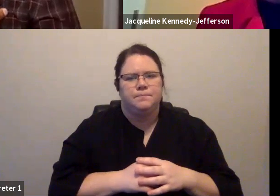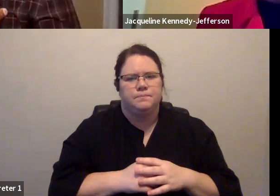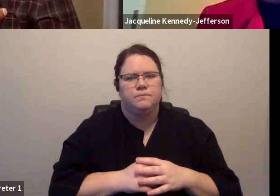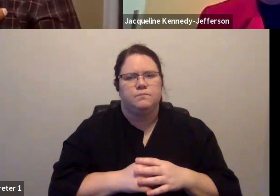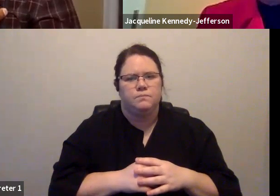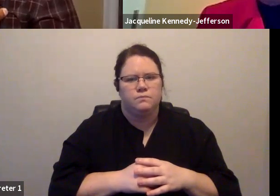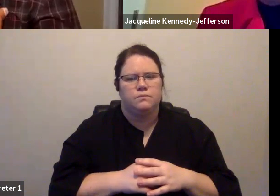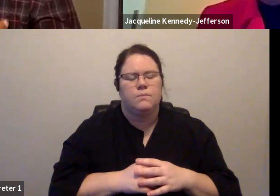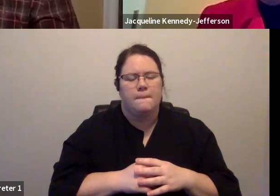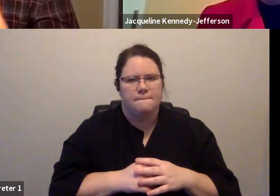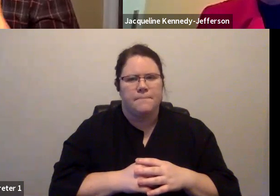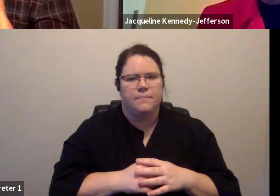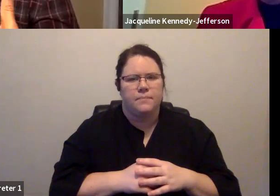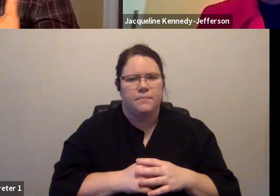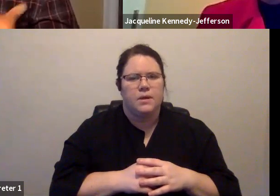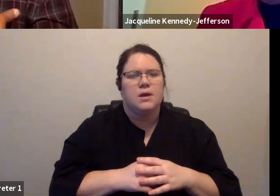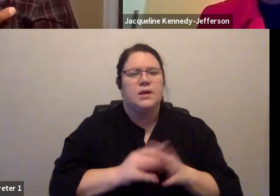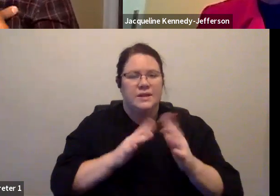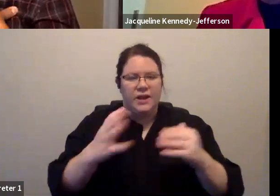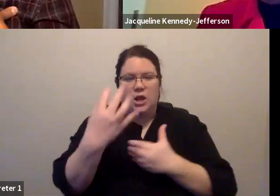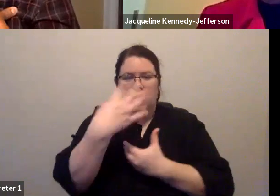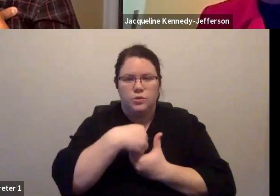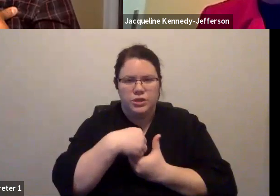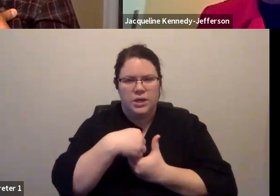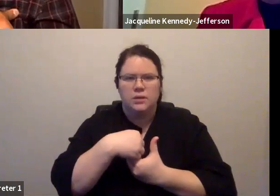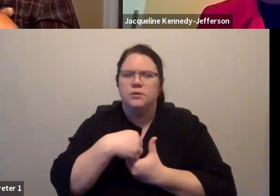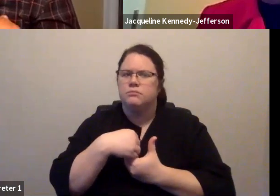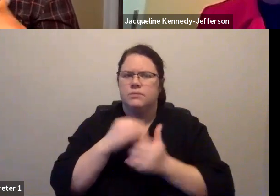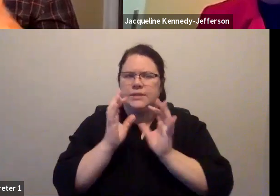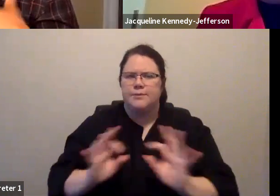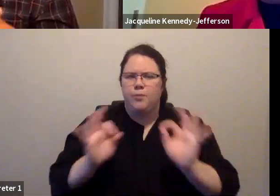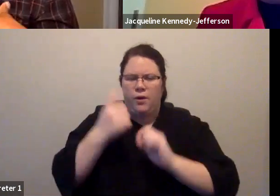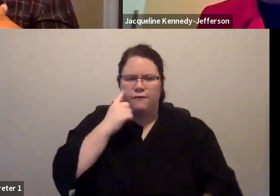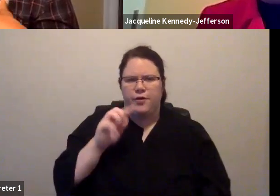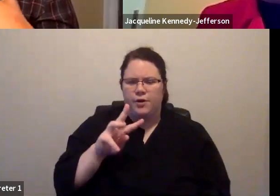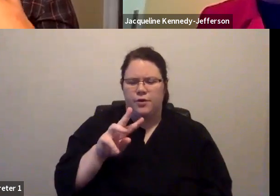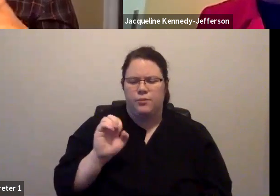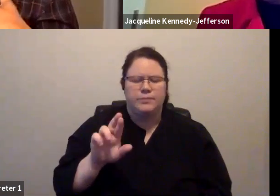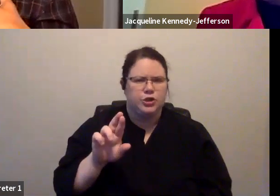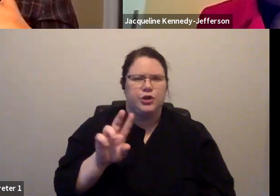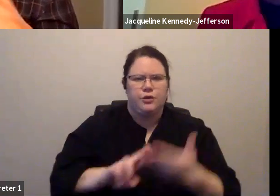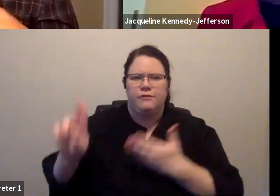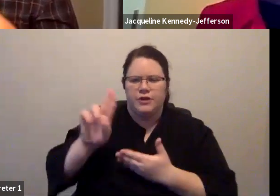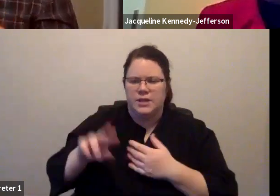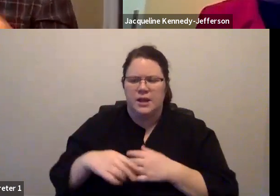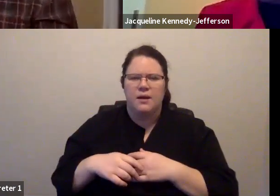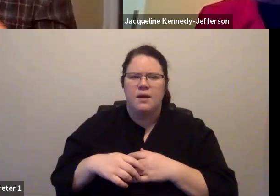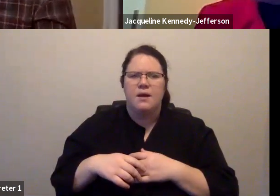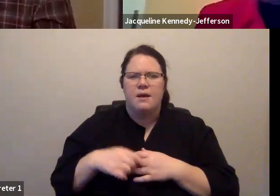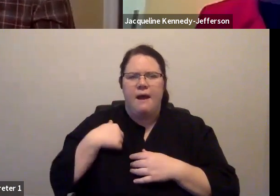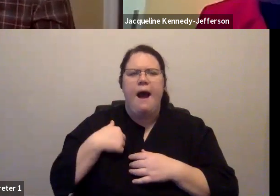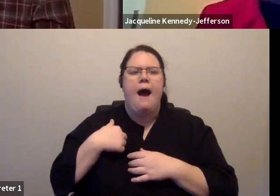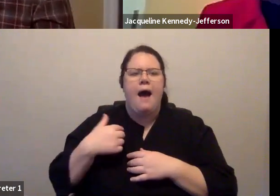This work matters to my university, right? And so therefore I expect my university to continue